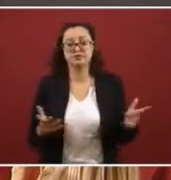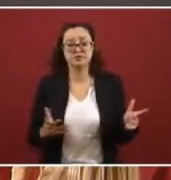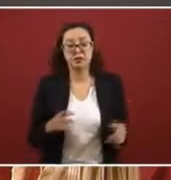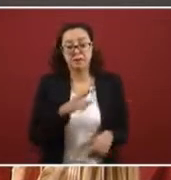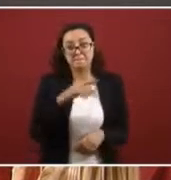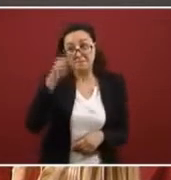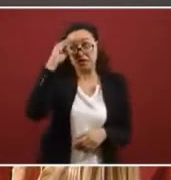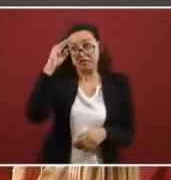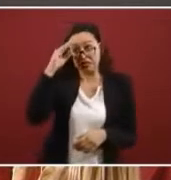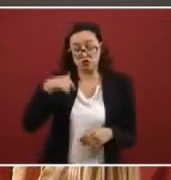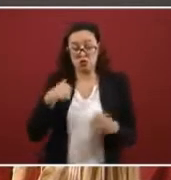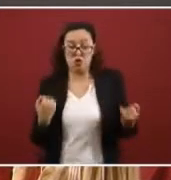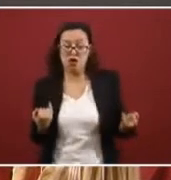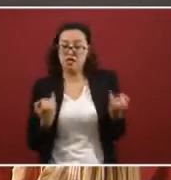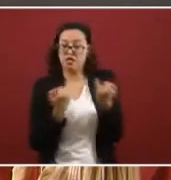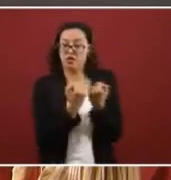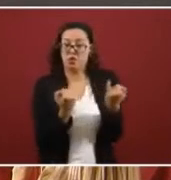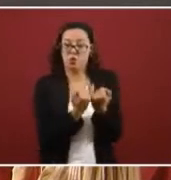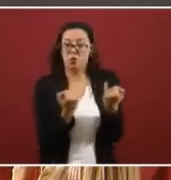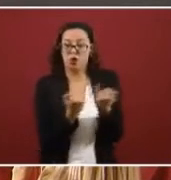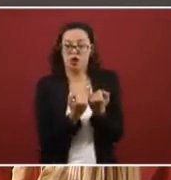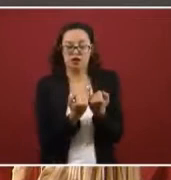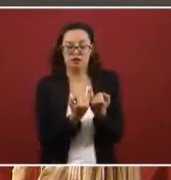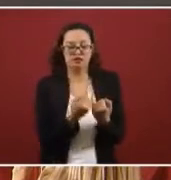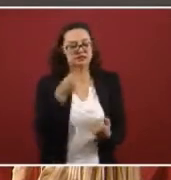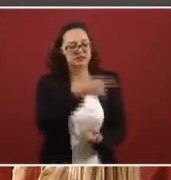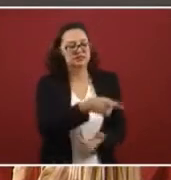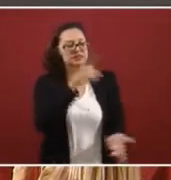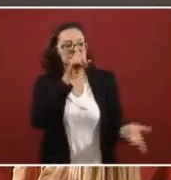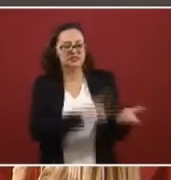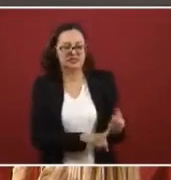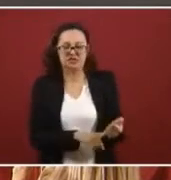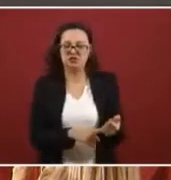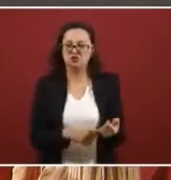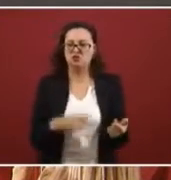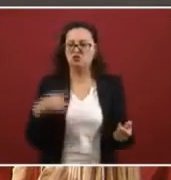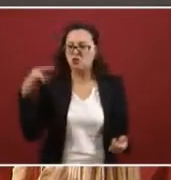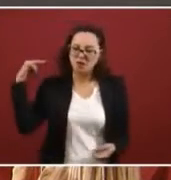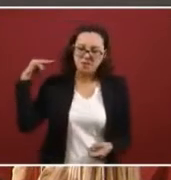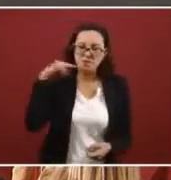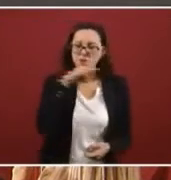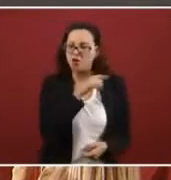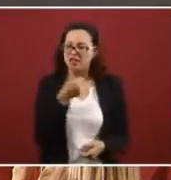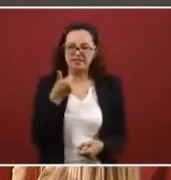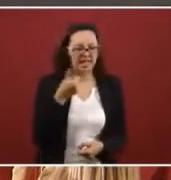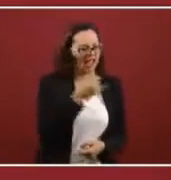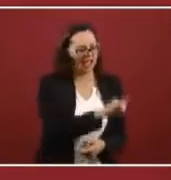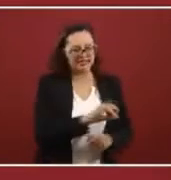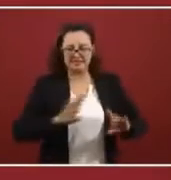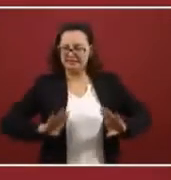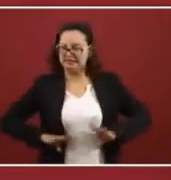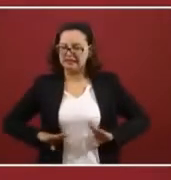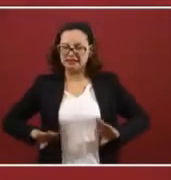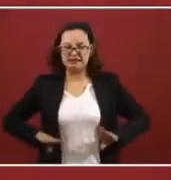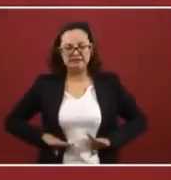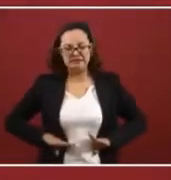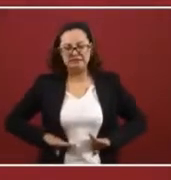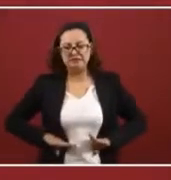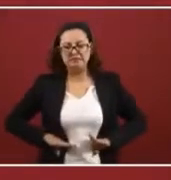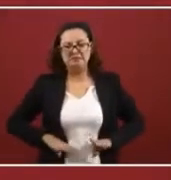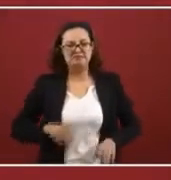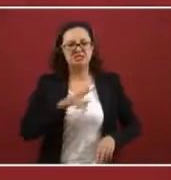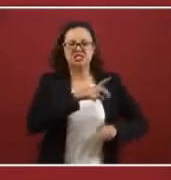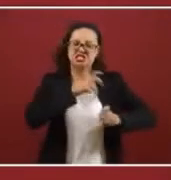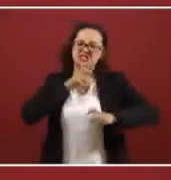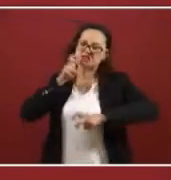ellos, they think that I am like them su verdadera doctrina because es la their hipocresía, true doctrine is hypocrisy.